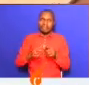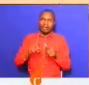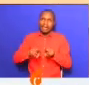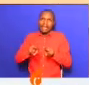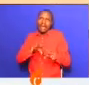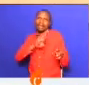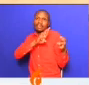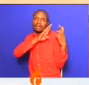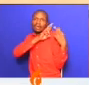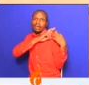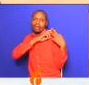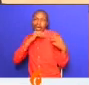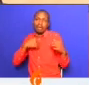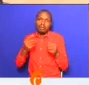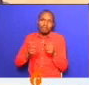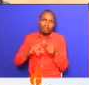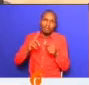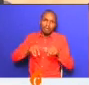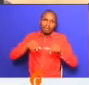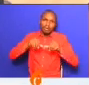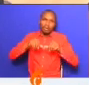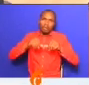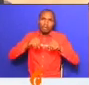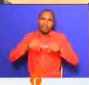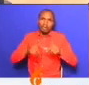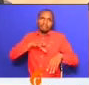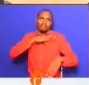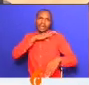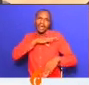responsibility of going to draw allowances